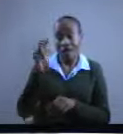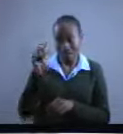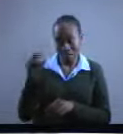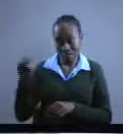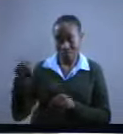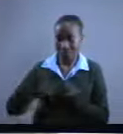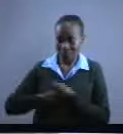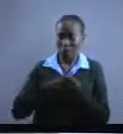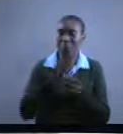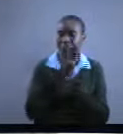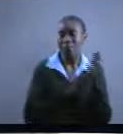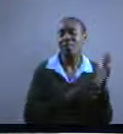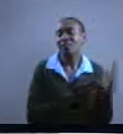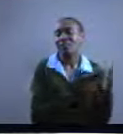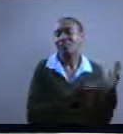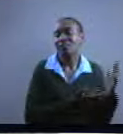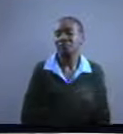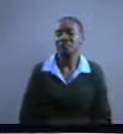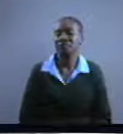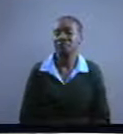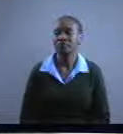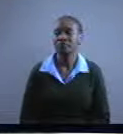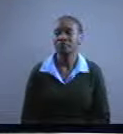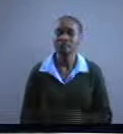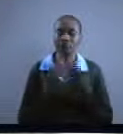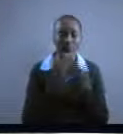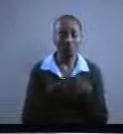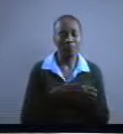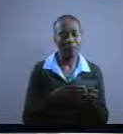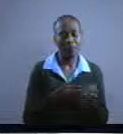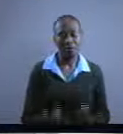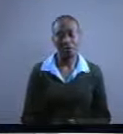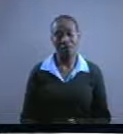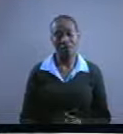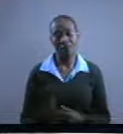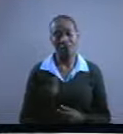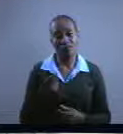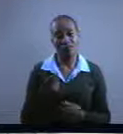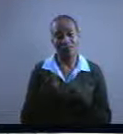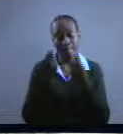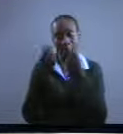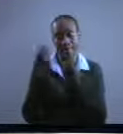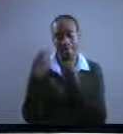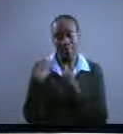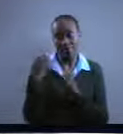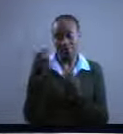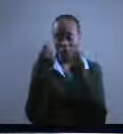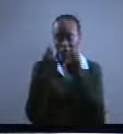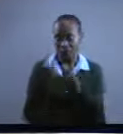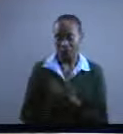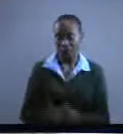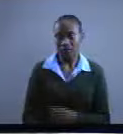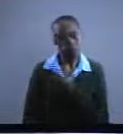Thank you, Honourable Member. I now call upon the Honourable the Minister of Finance.